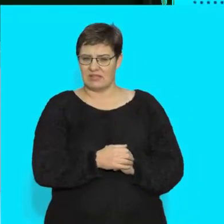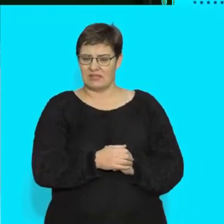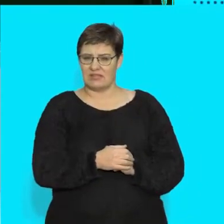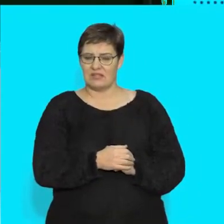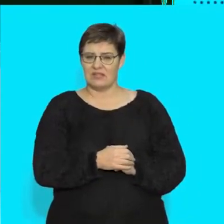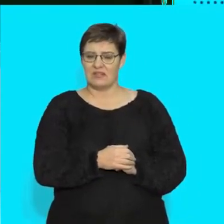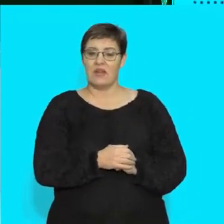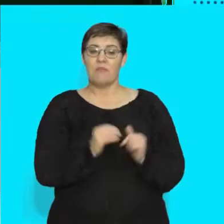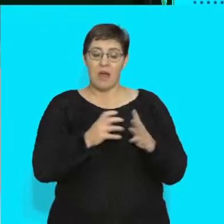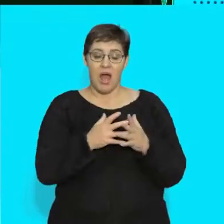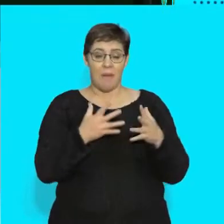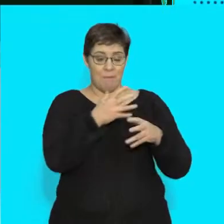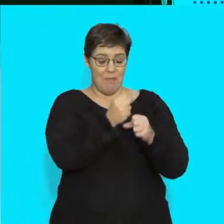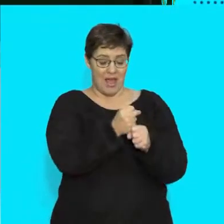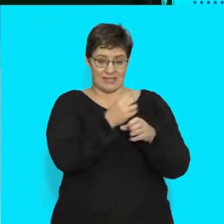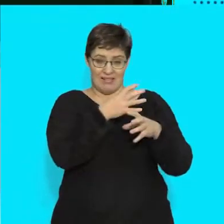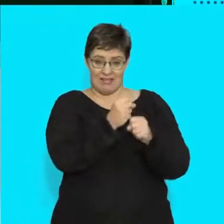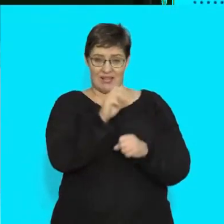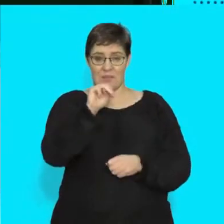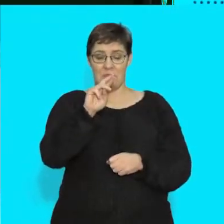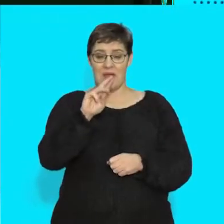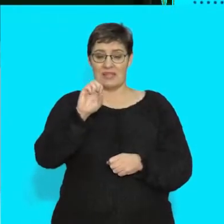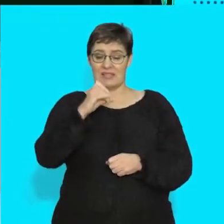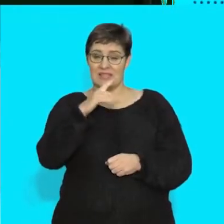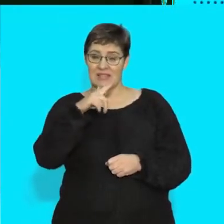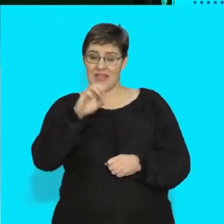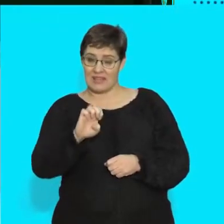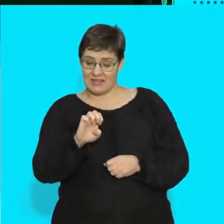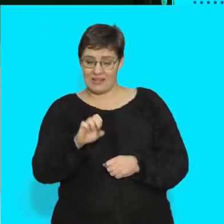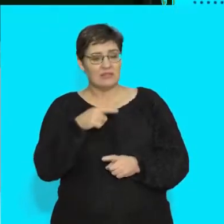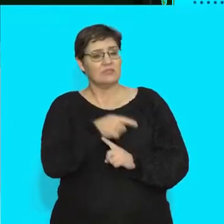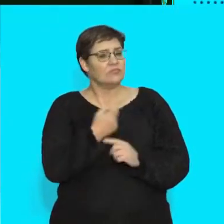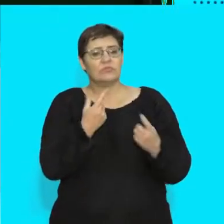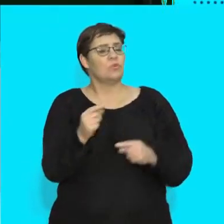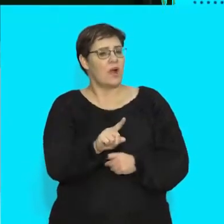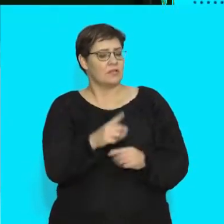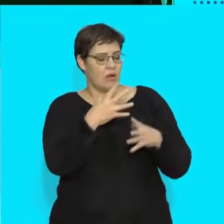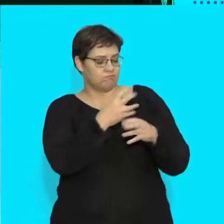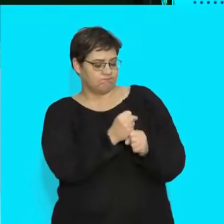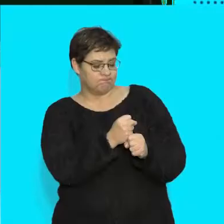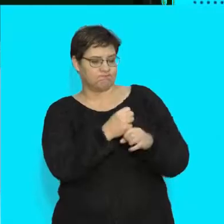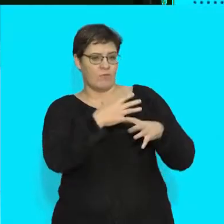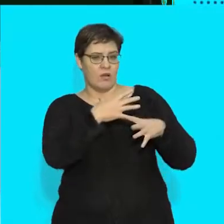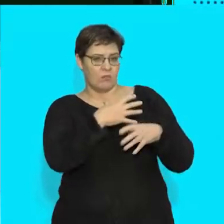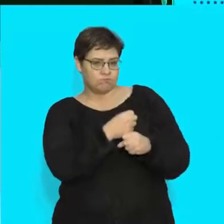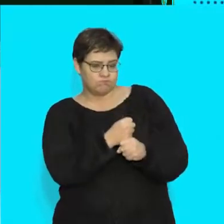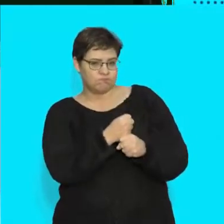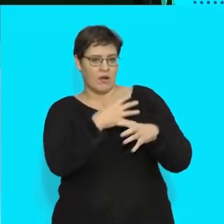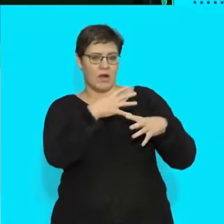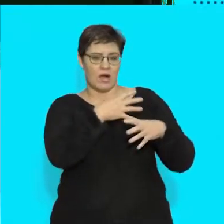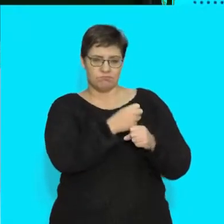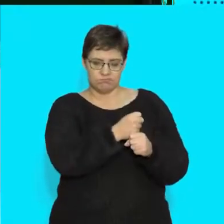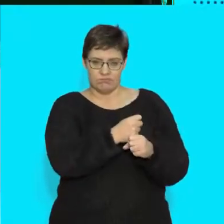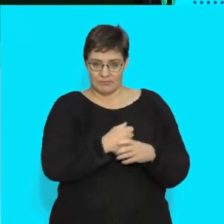heart is this mass of muscle, that's all it is, and what muscle can do is contract and relax.